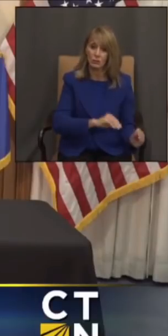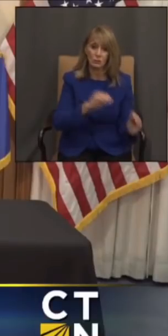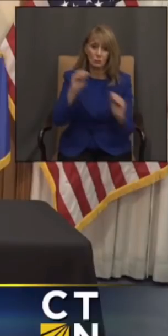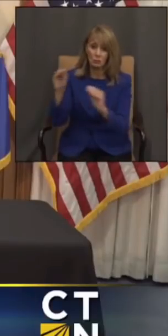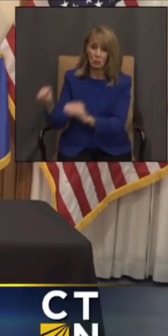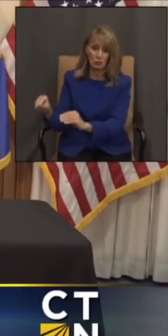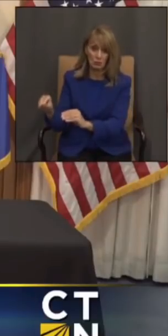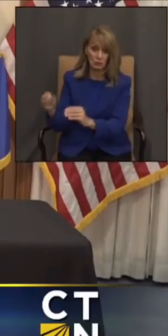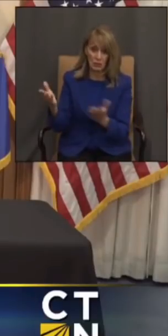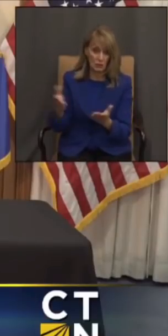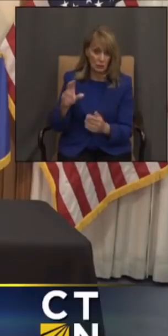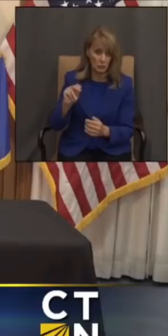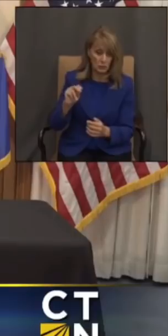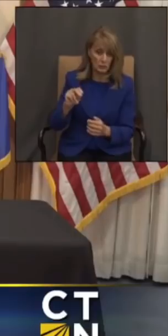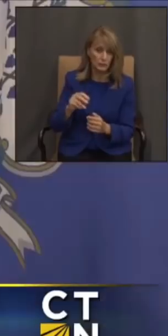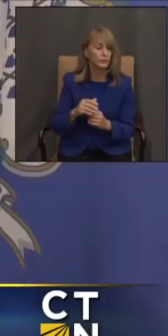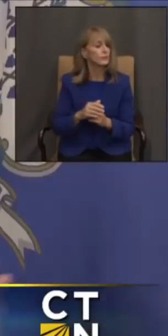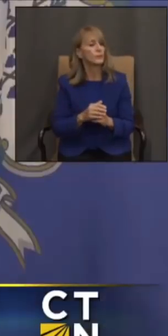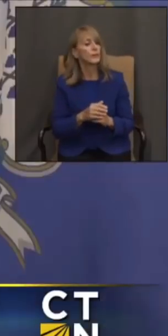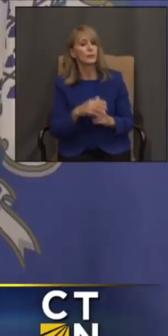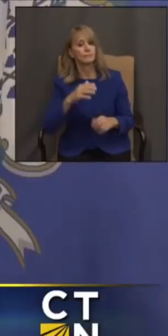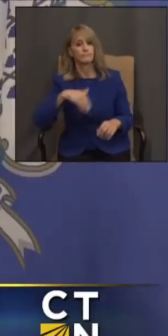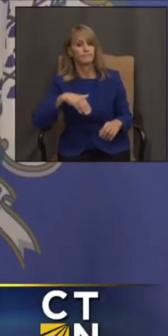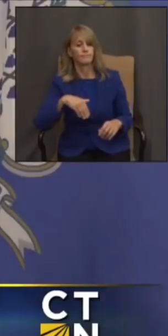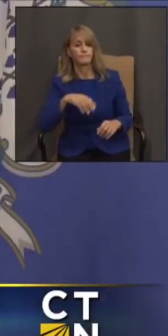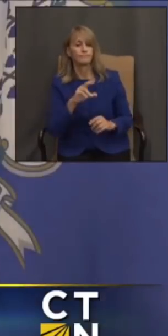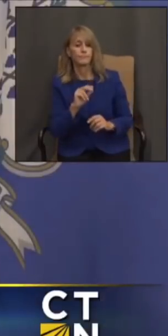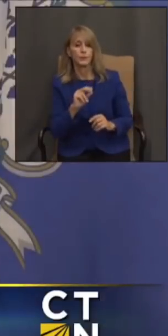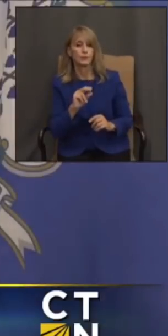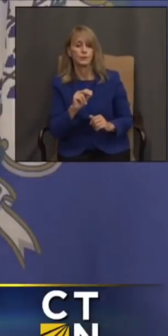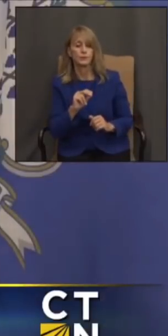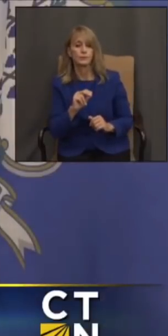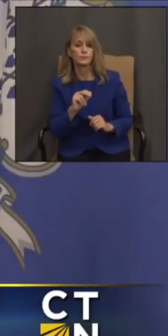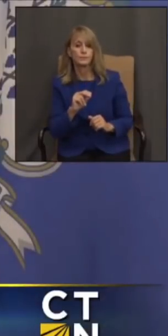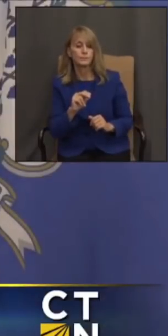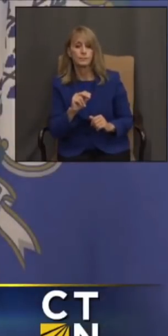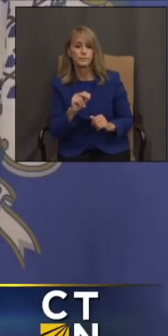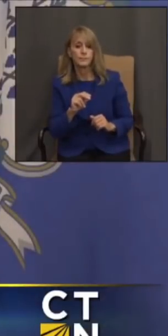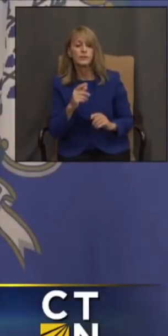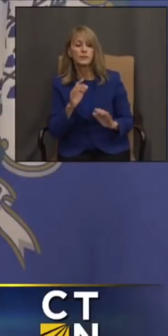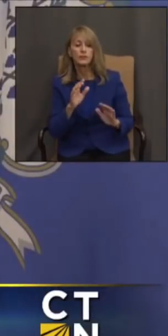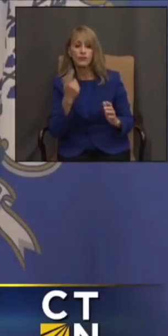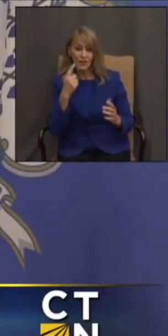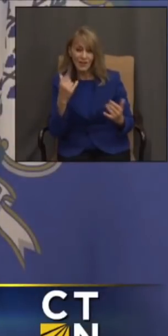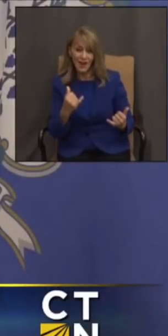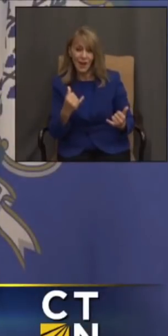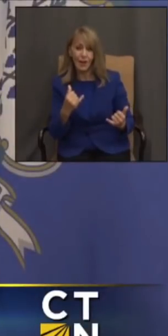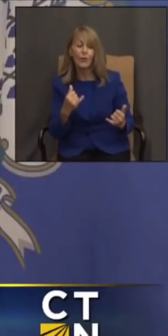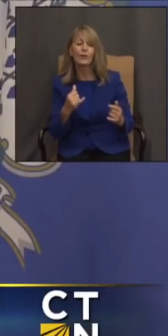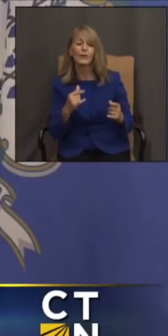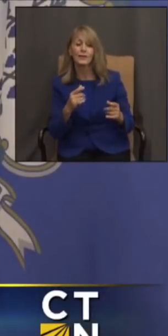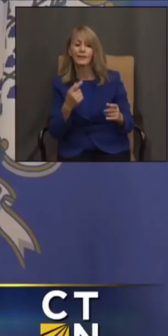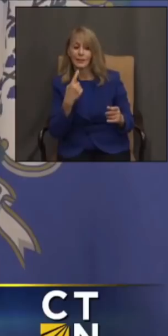foreseeable future here, man? That's right. They didn't. They said they're all set for now. Okay, thank you very